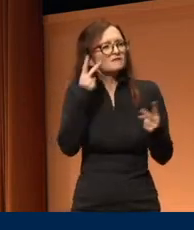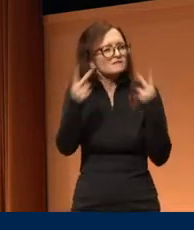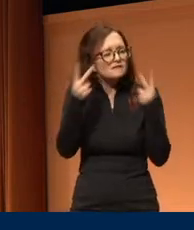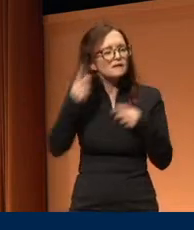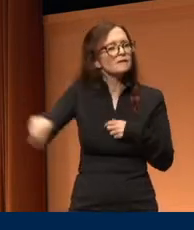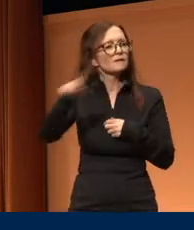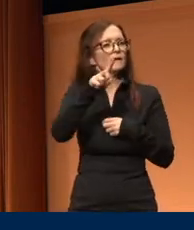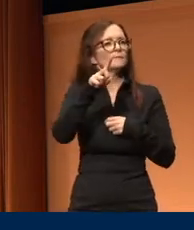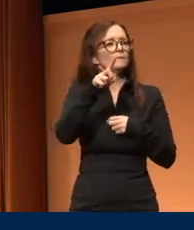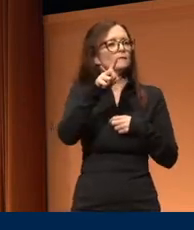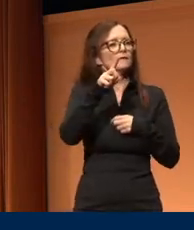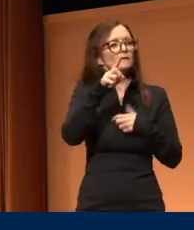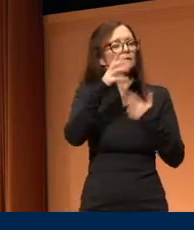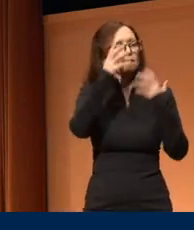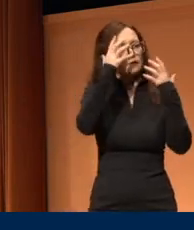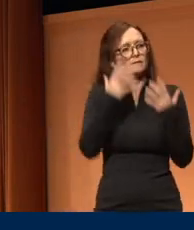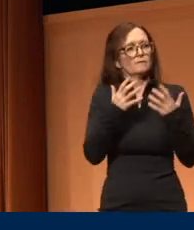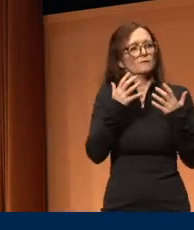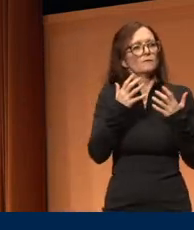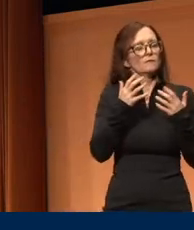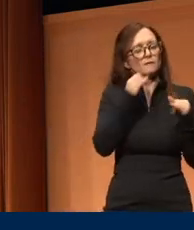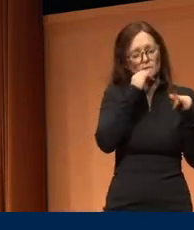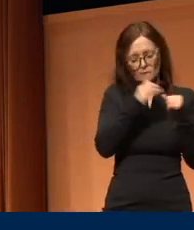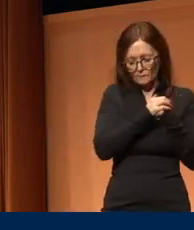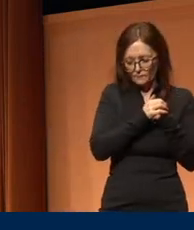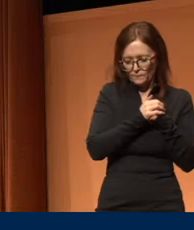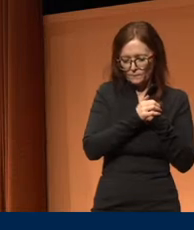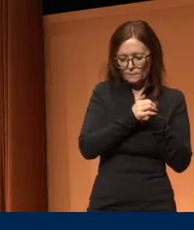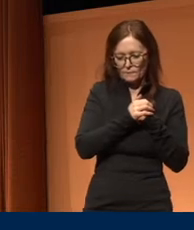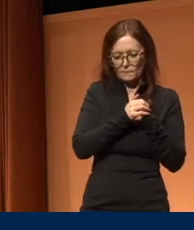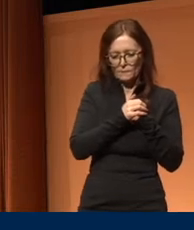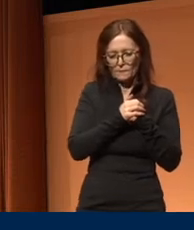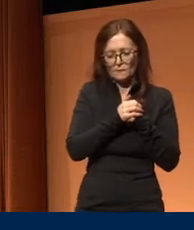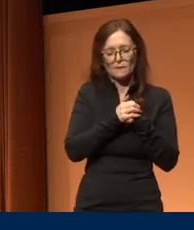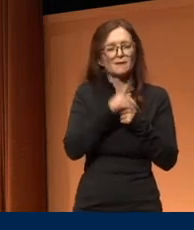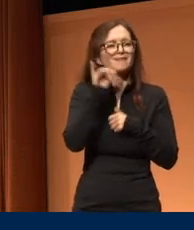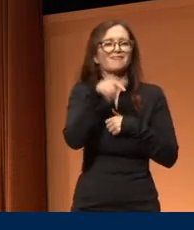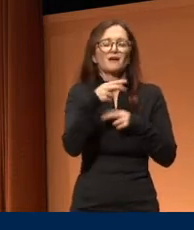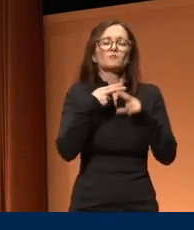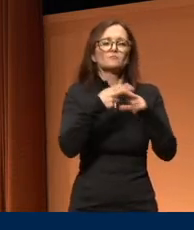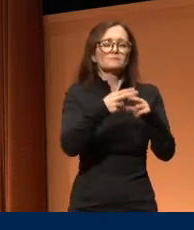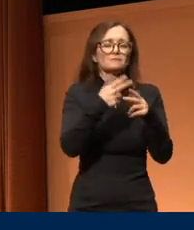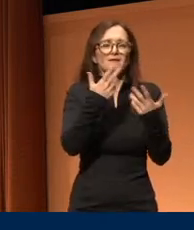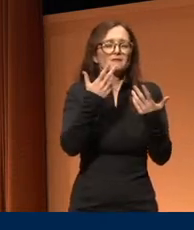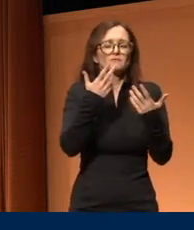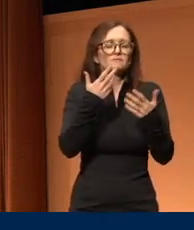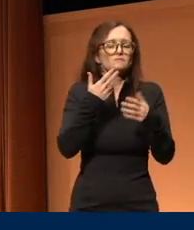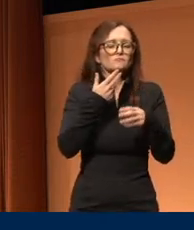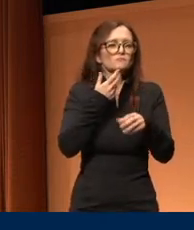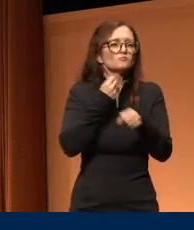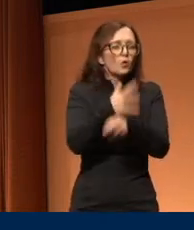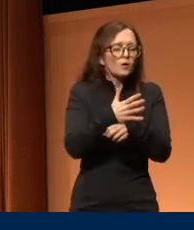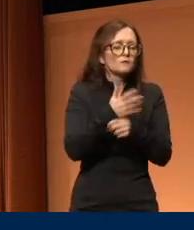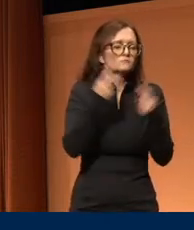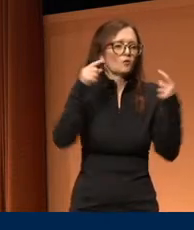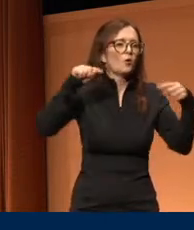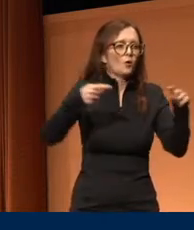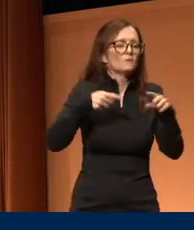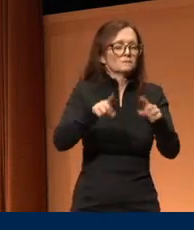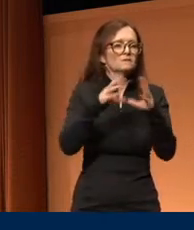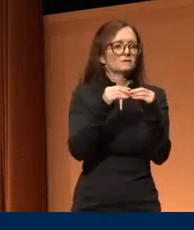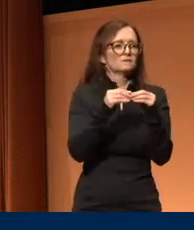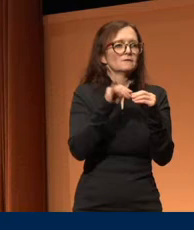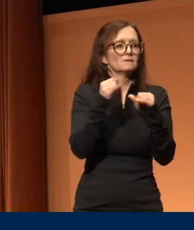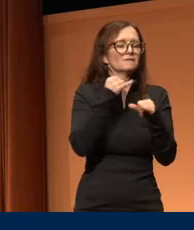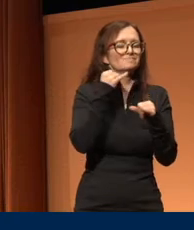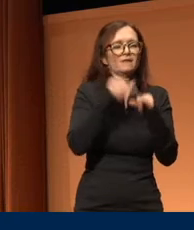Unfortunately, interviews conducted since then reveal a serious loss of collective harmony inside the convention after the opinion groups were created, or at least made to last